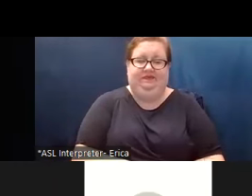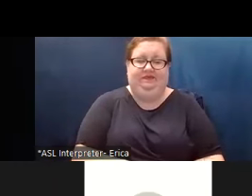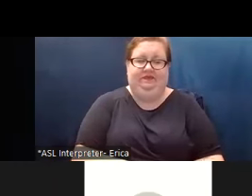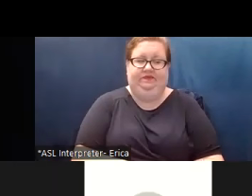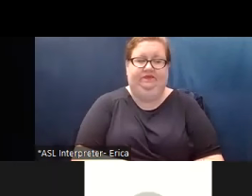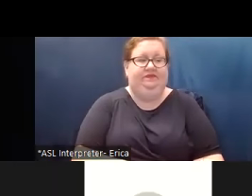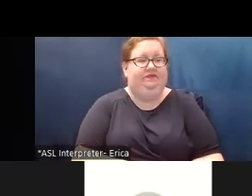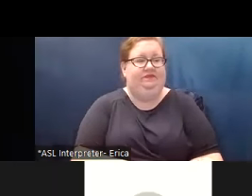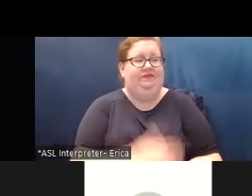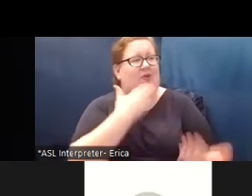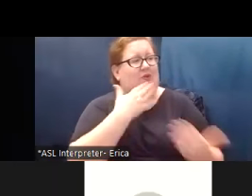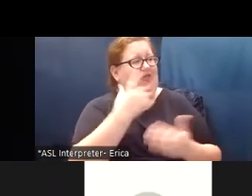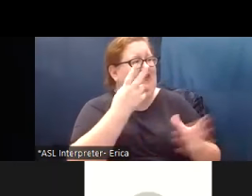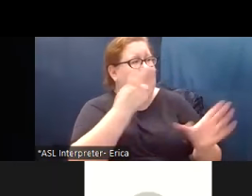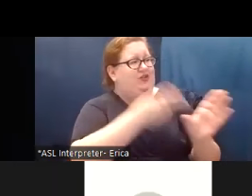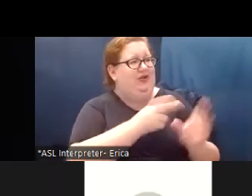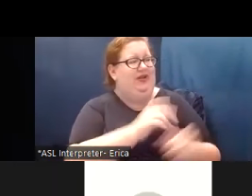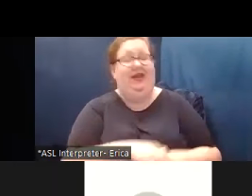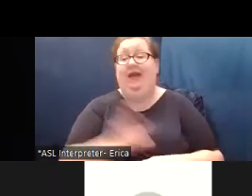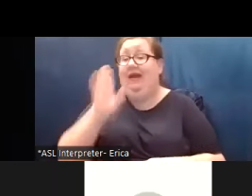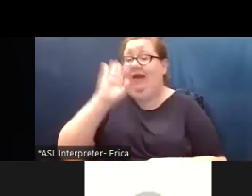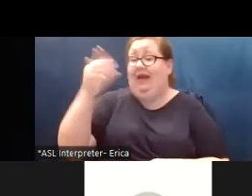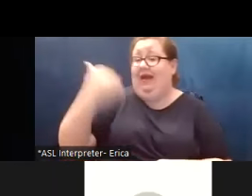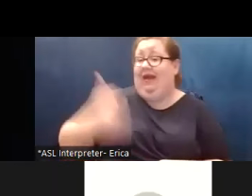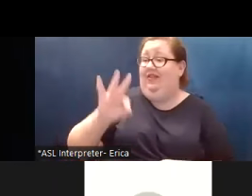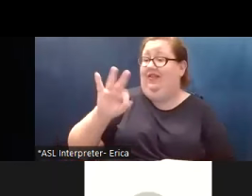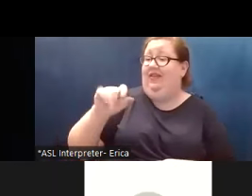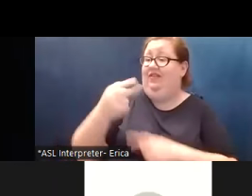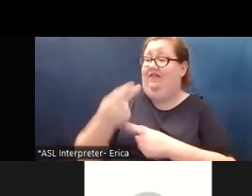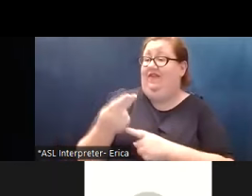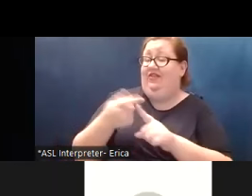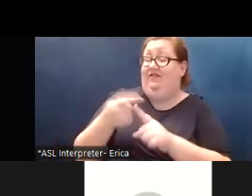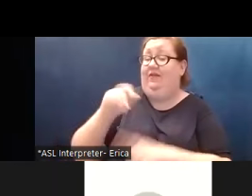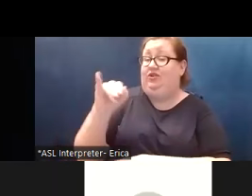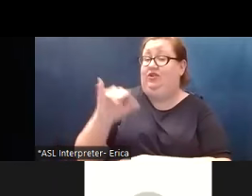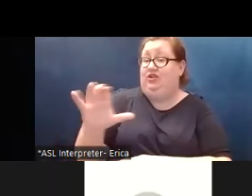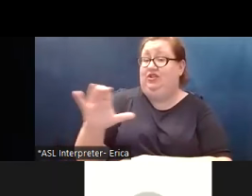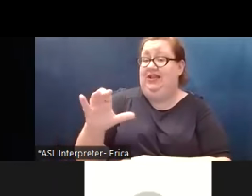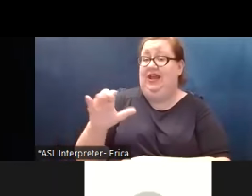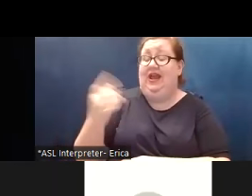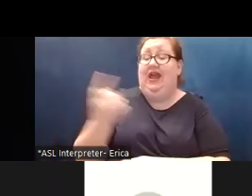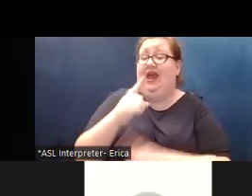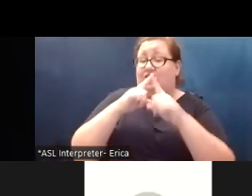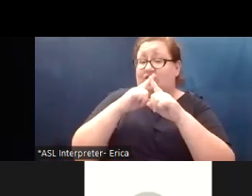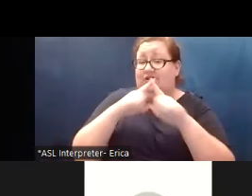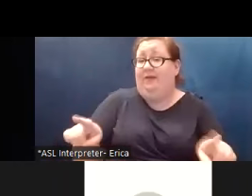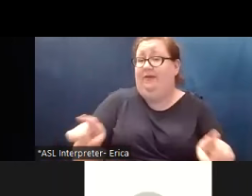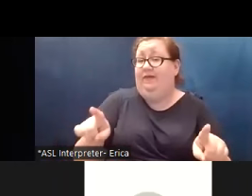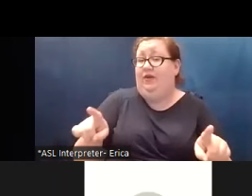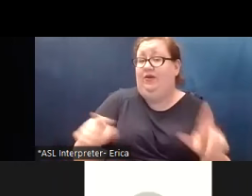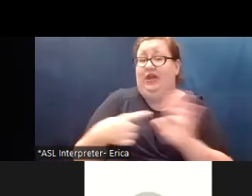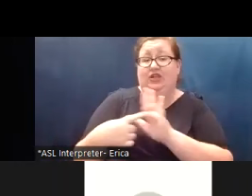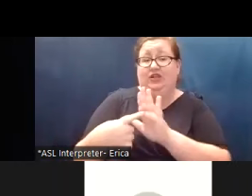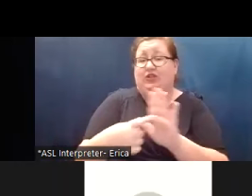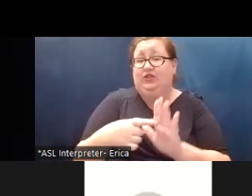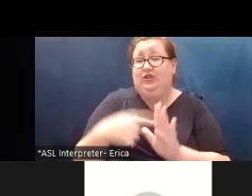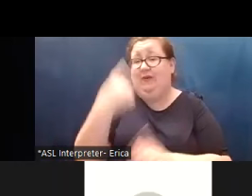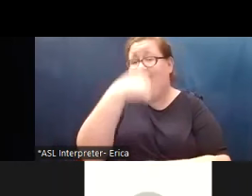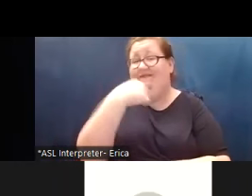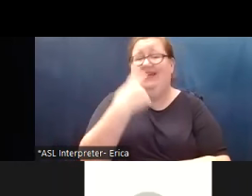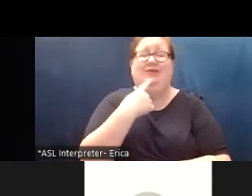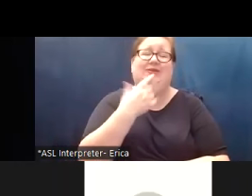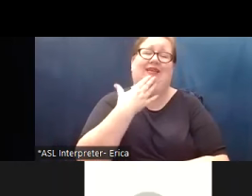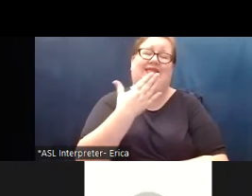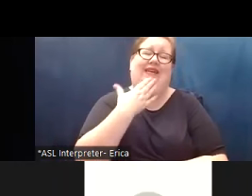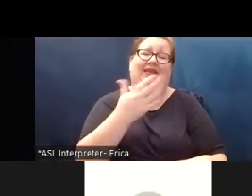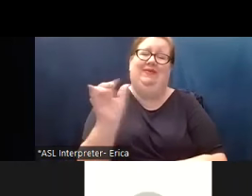Well, thank you for joining. Hi, this is Faith from Jersey City. I'll just come off mute and show my face to say thank you